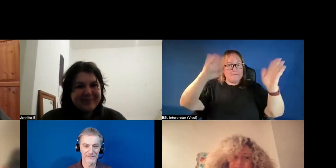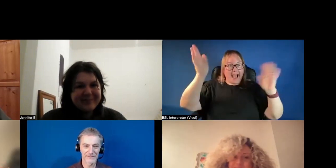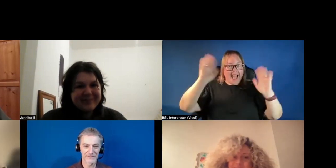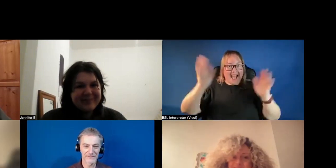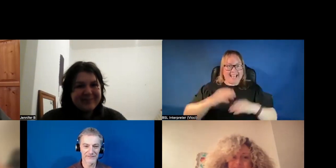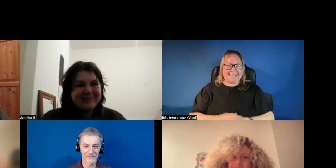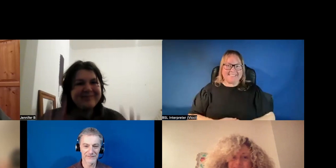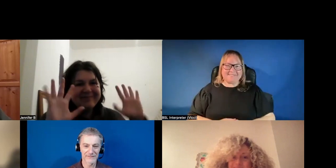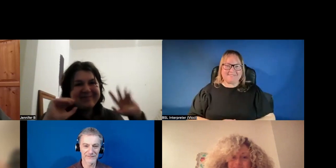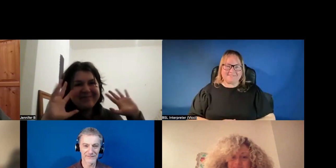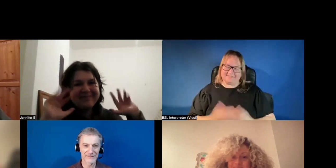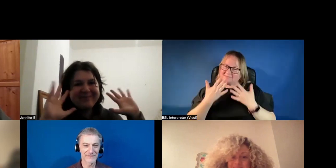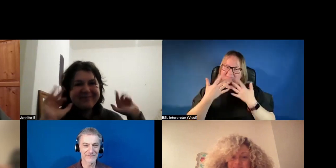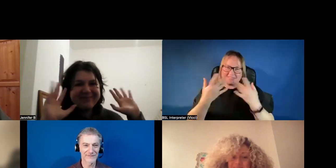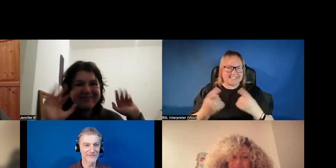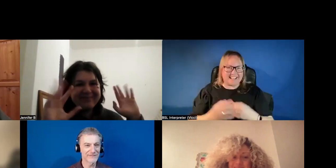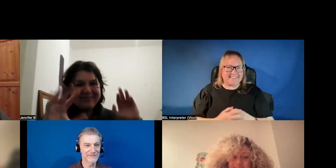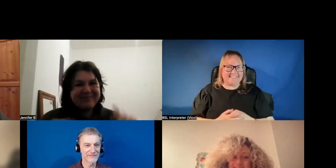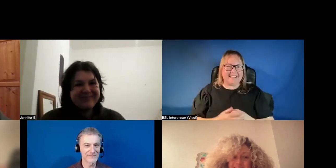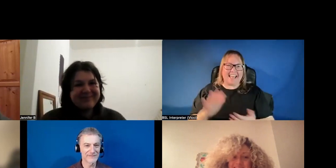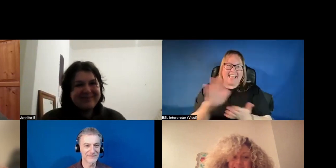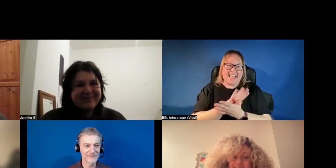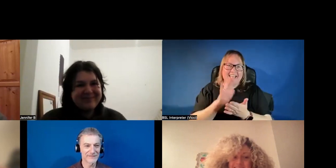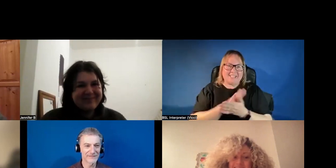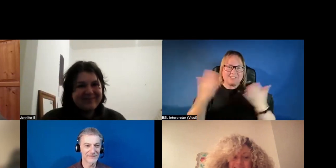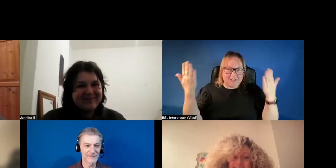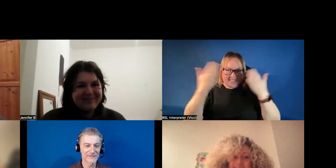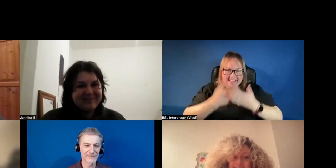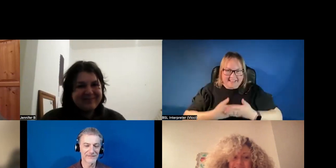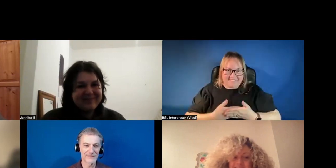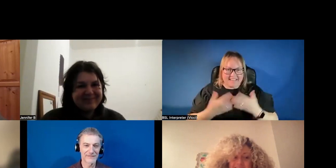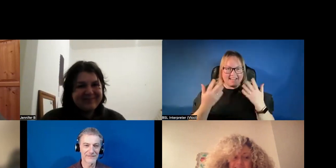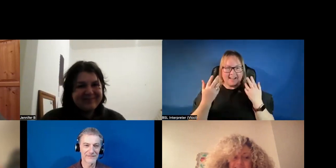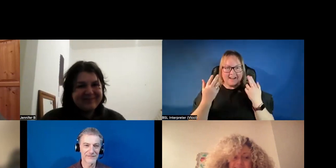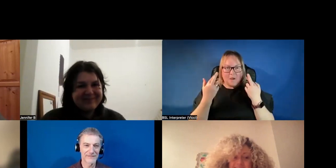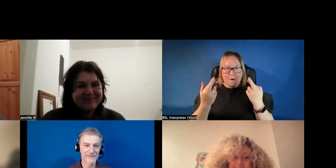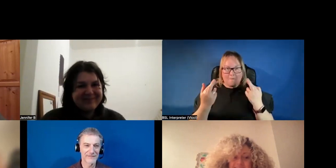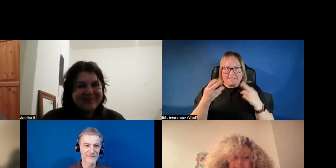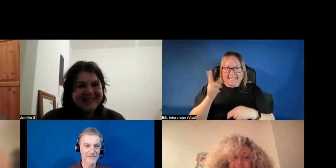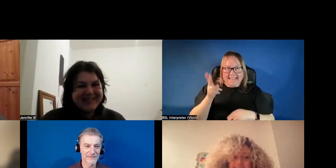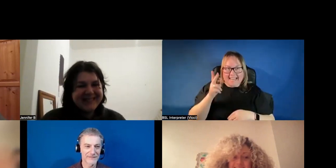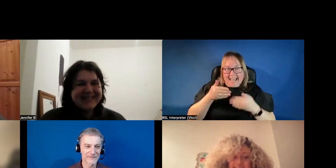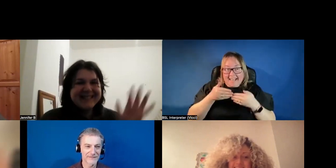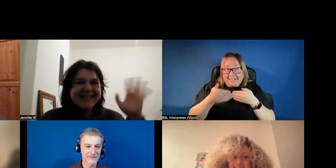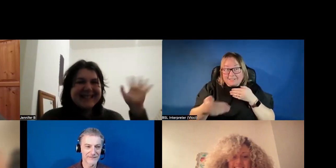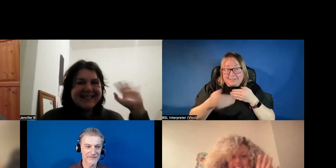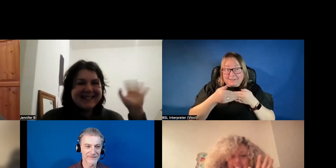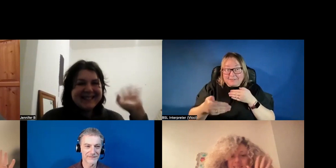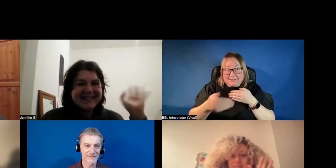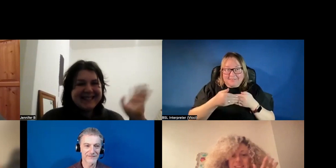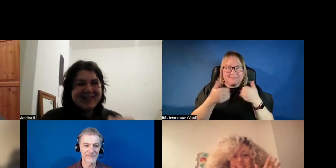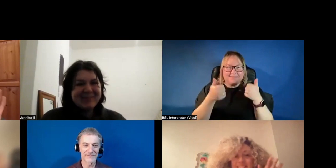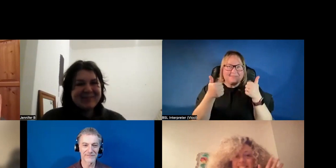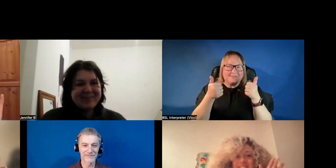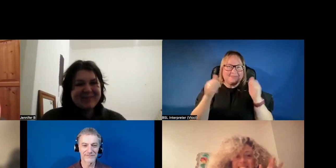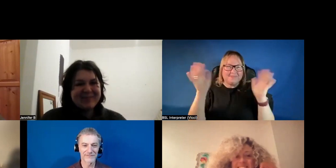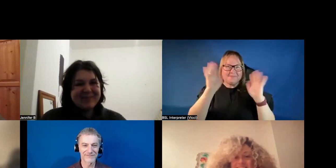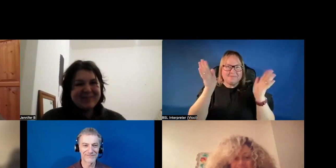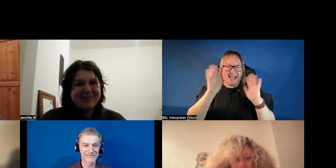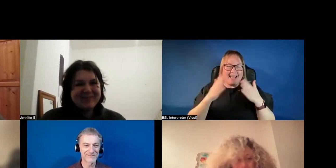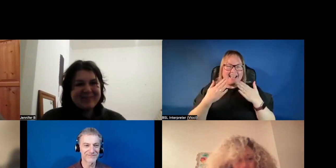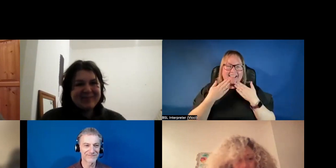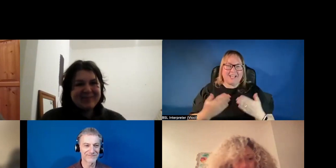bye. Have a lovely rest of your evening, and hopefully we'll see you here again soon. Bye. Bye, thank